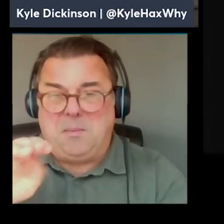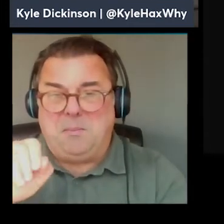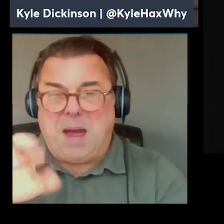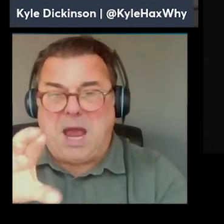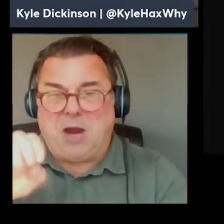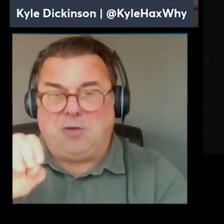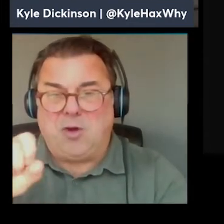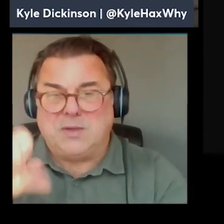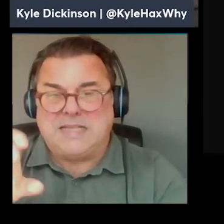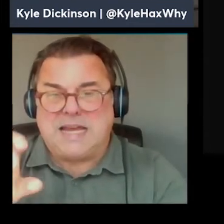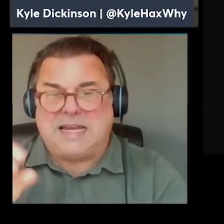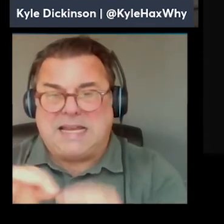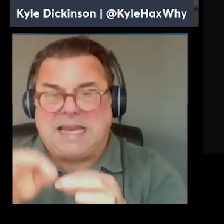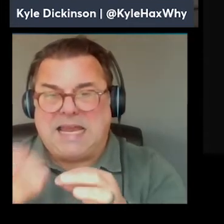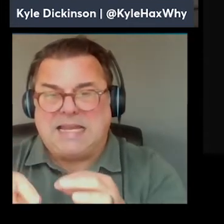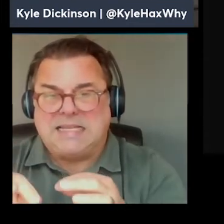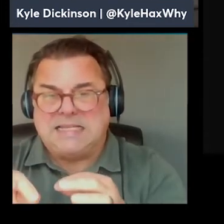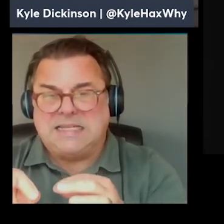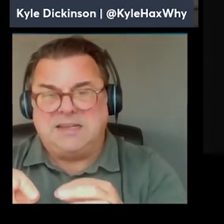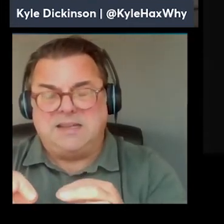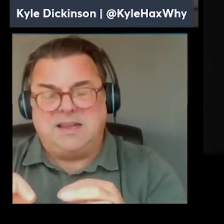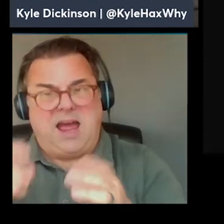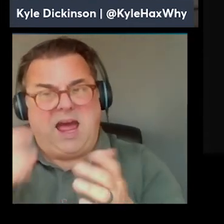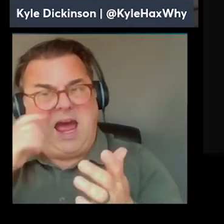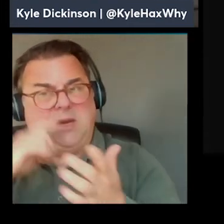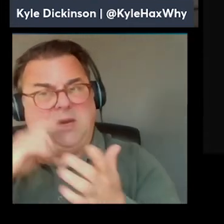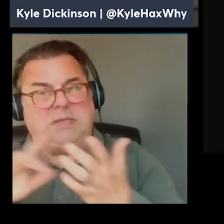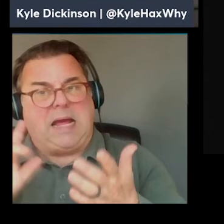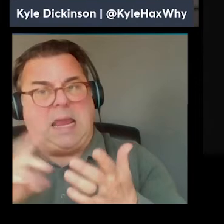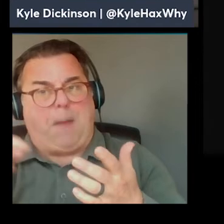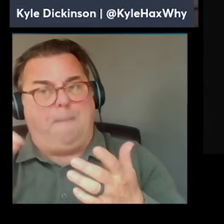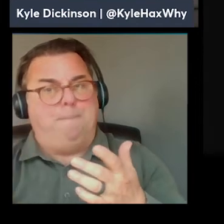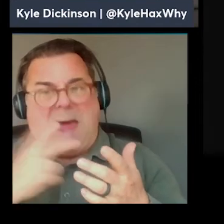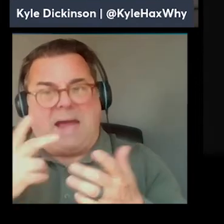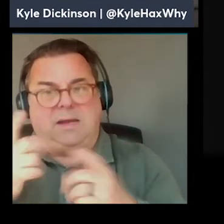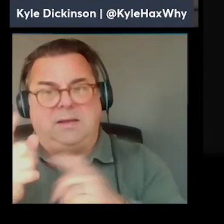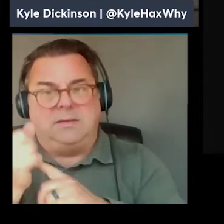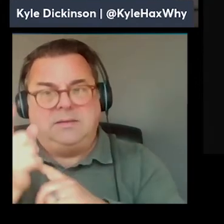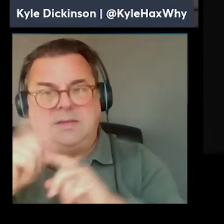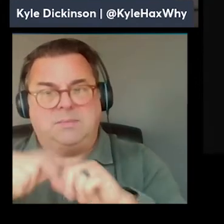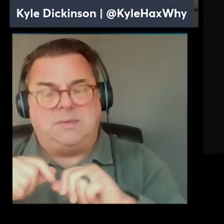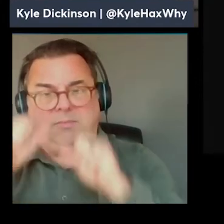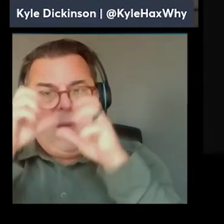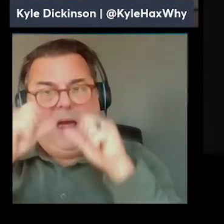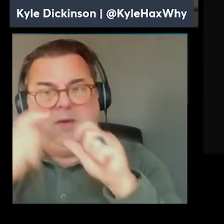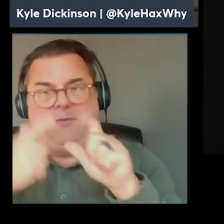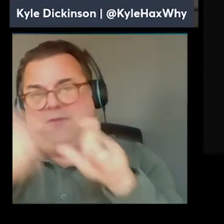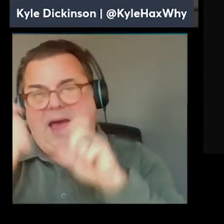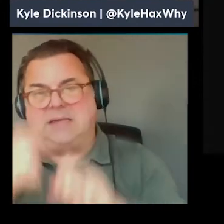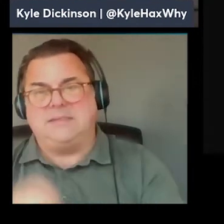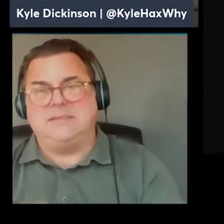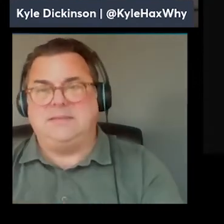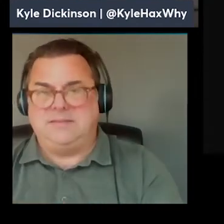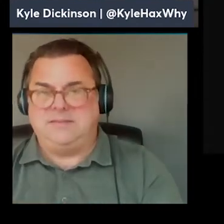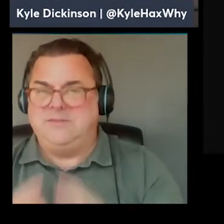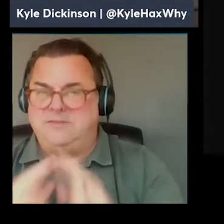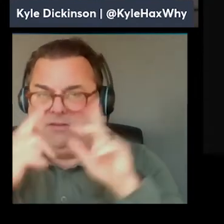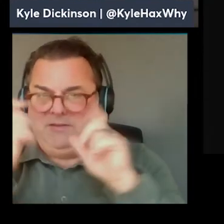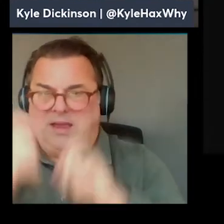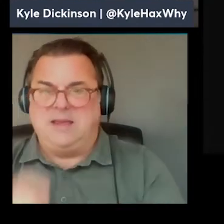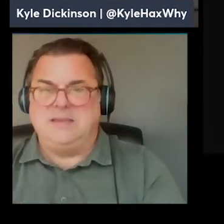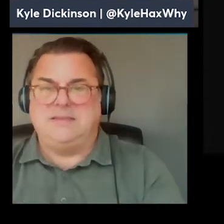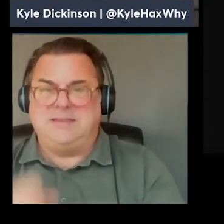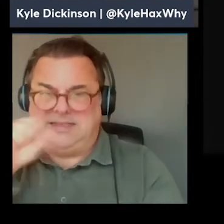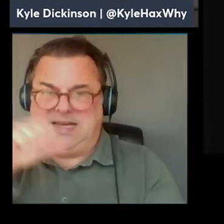getting returns as soon as I heard your enter key hit, and I'm just like, wow, that is pretty fast. Yeah, so the